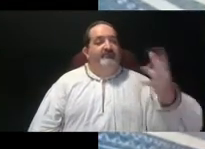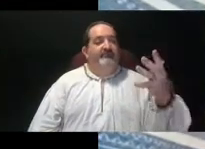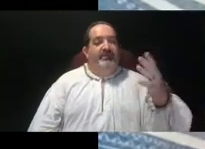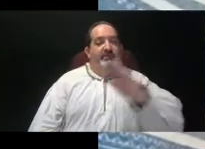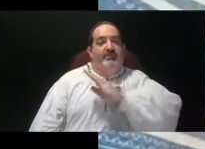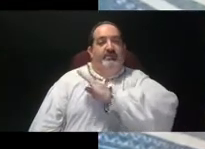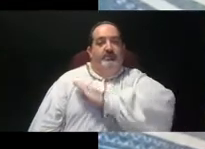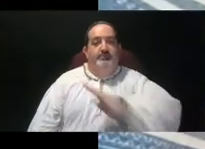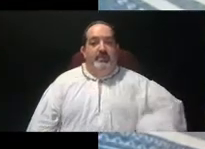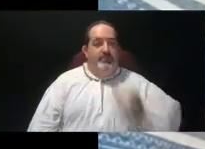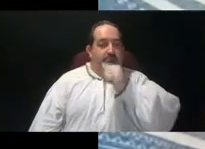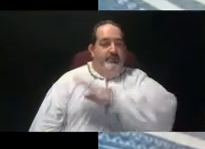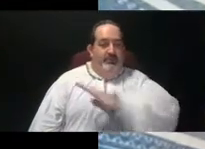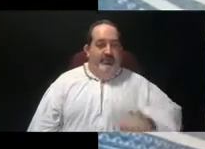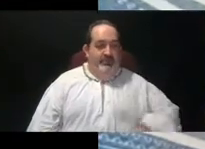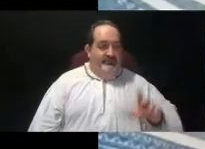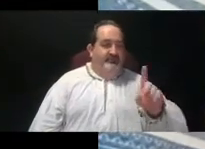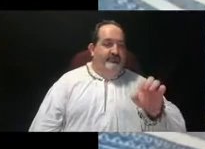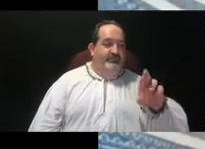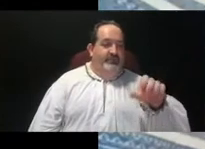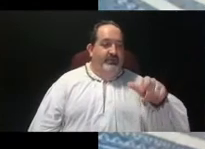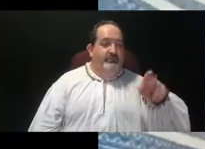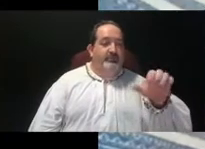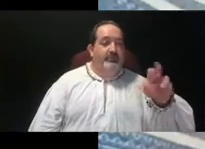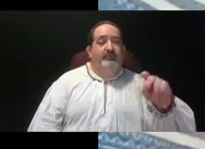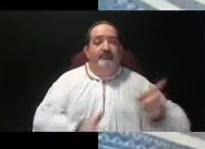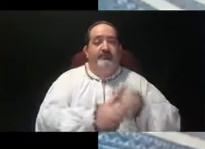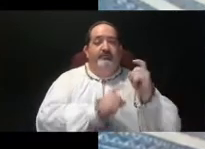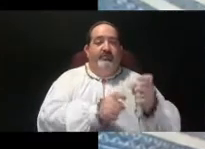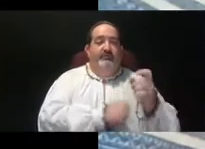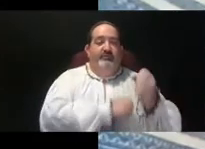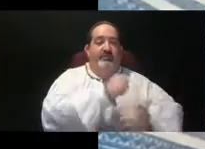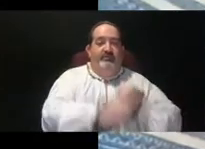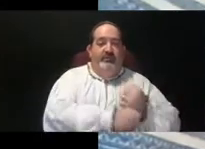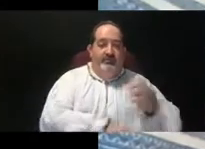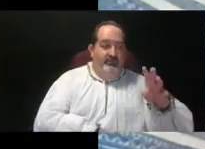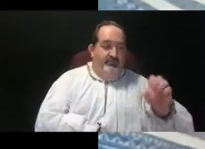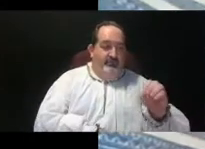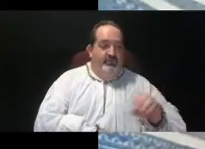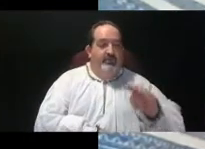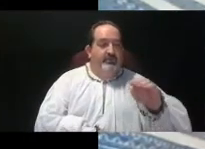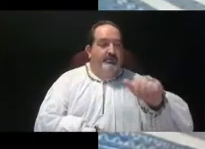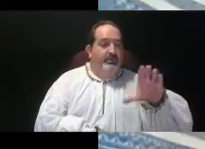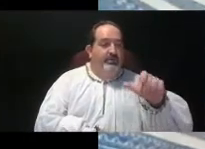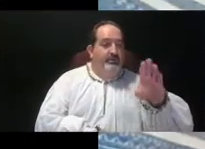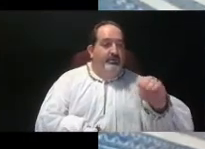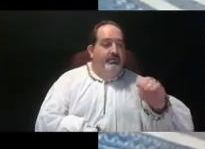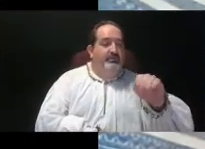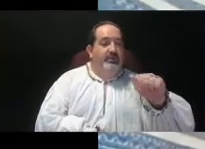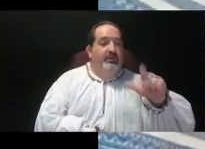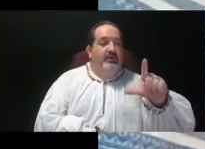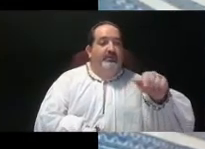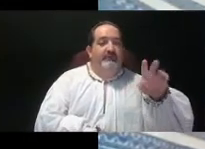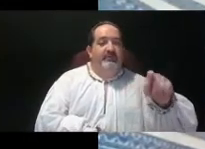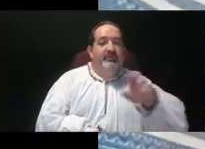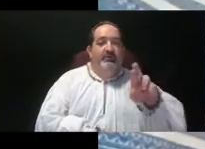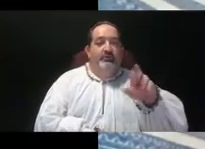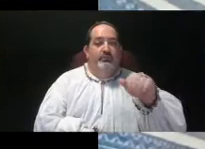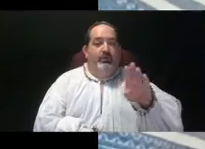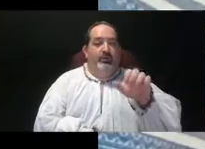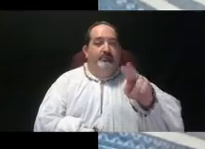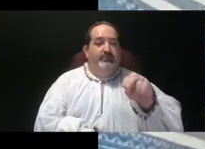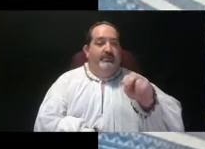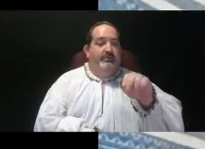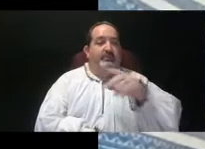of Dreiburgen, and was first given in Anna Societatis 40 by Malcolm Albrick and Robin the Grey, 6th Baron